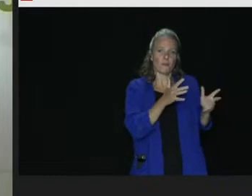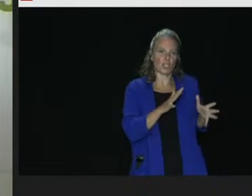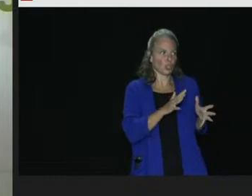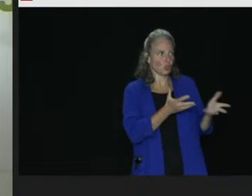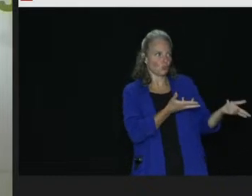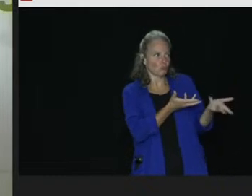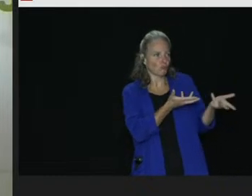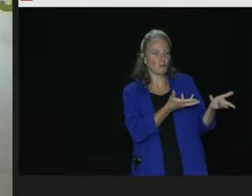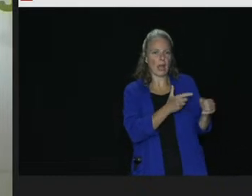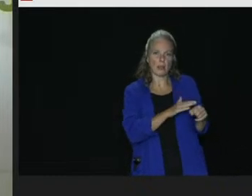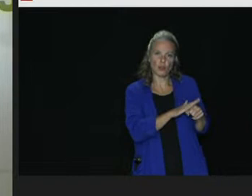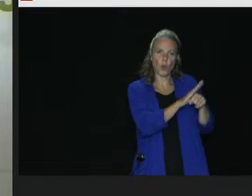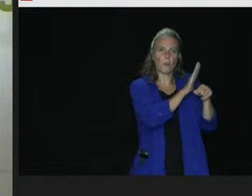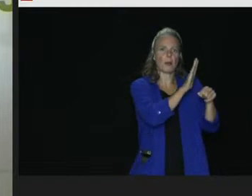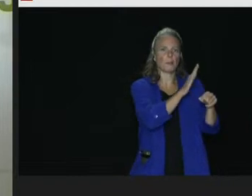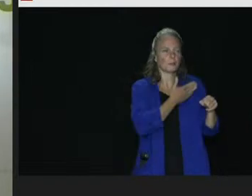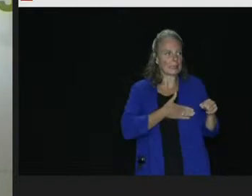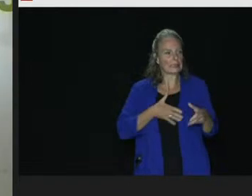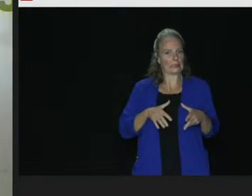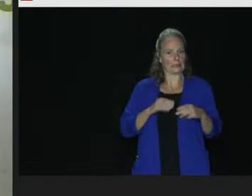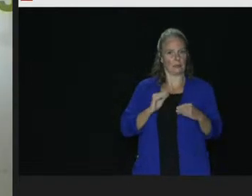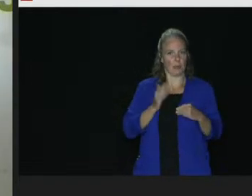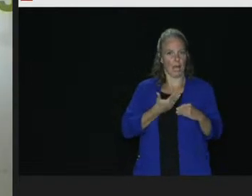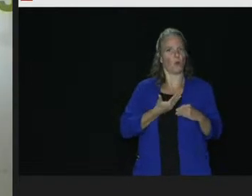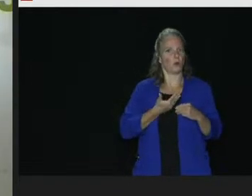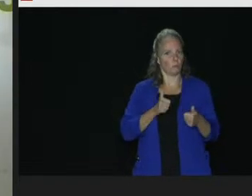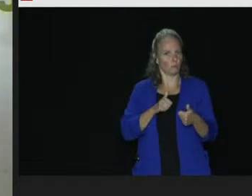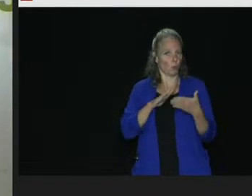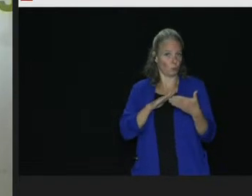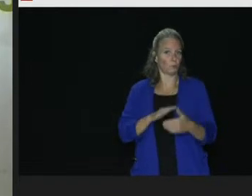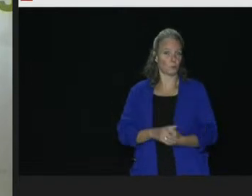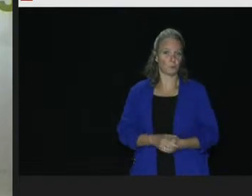advocate for the vaccine schedules here.